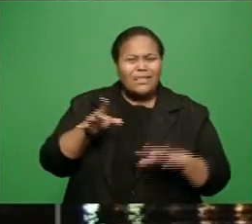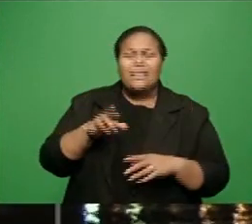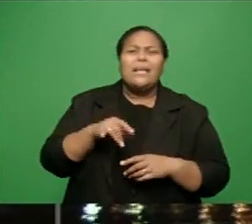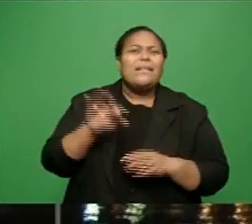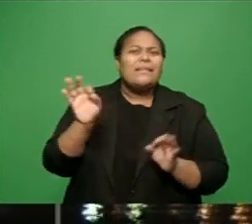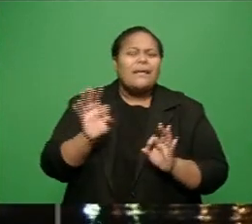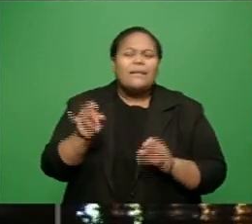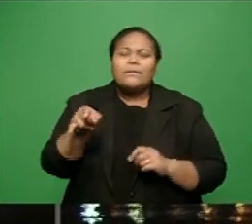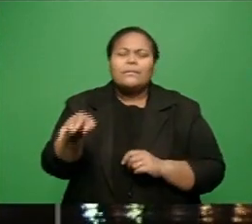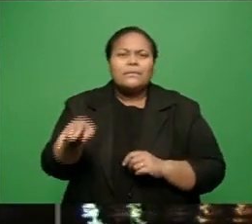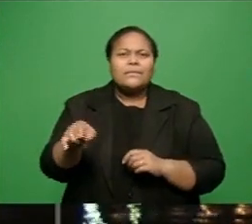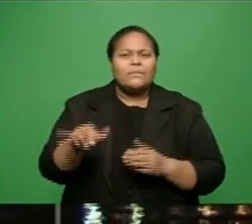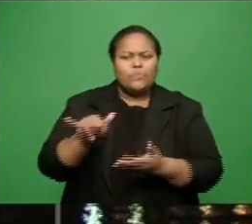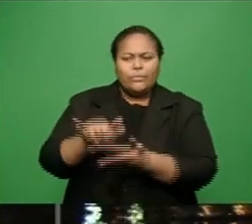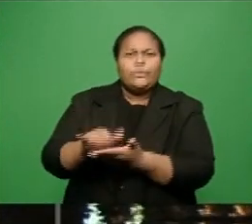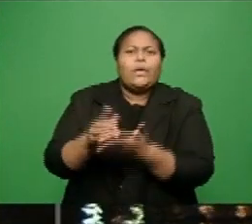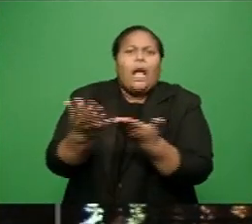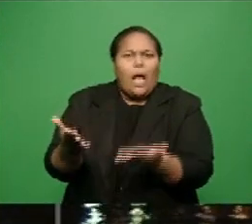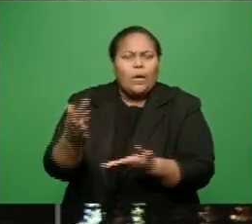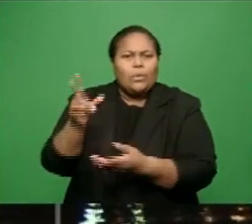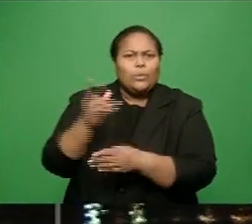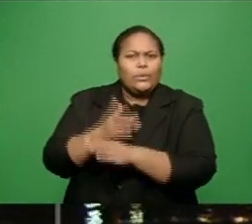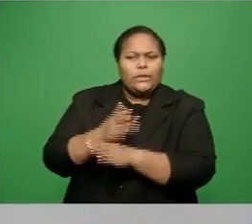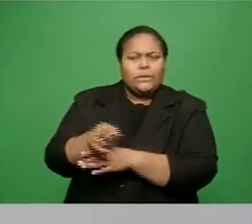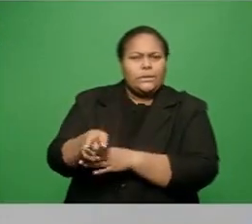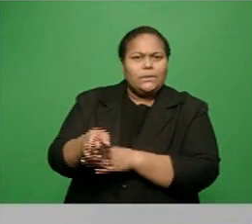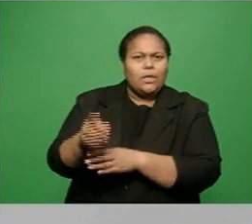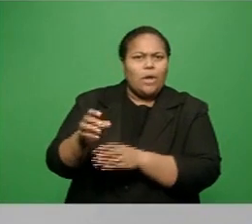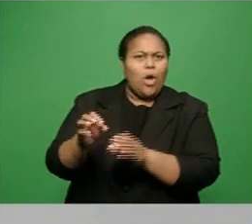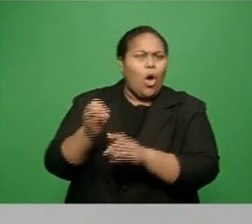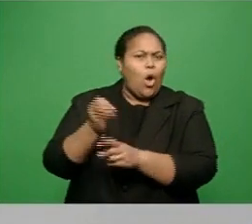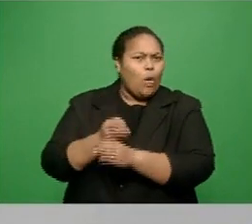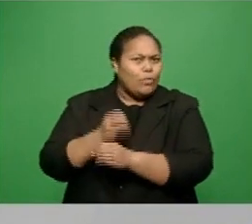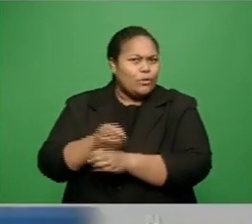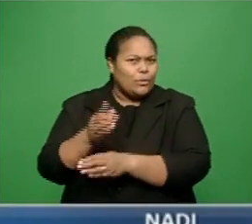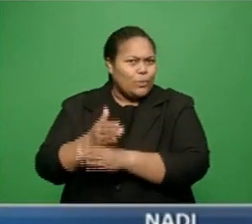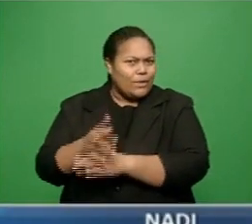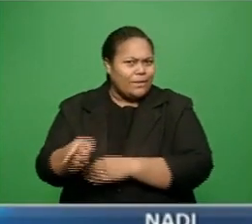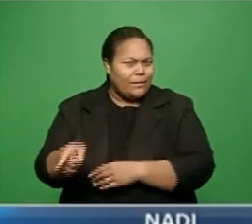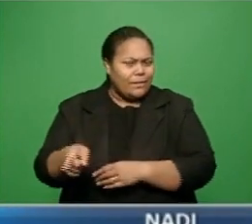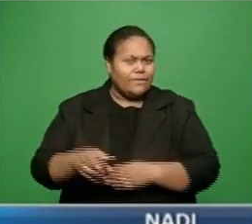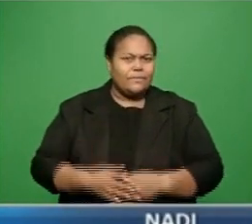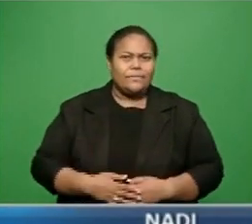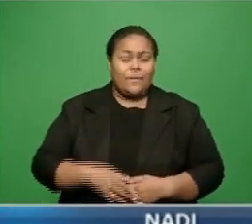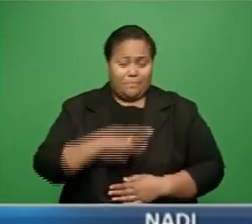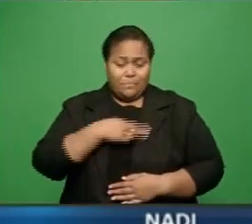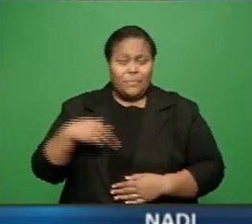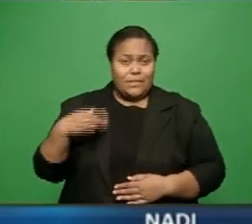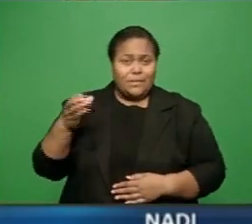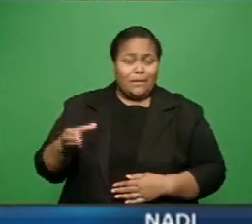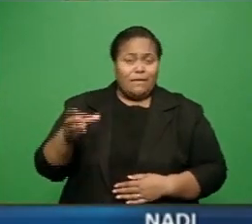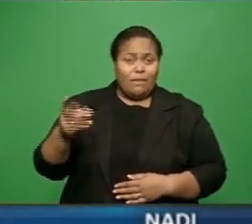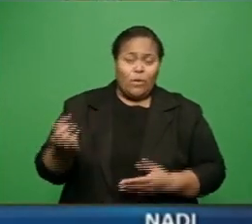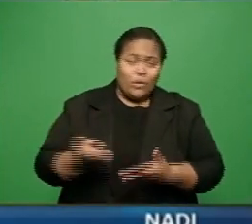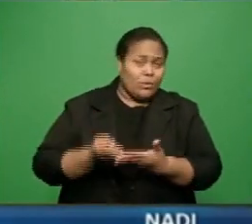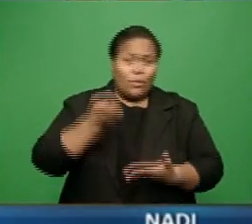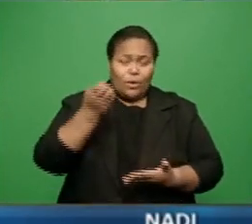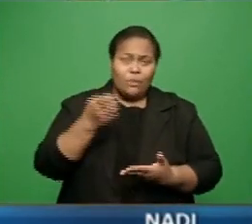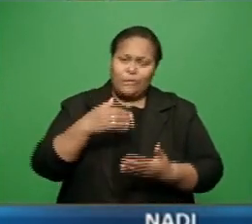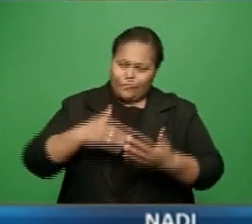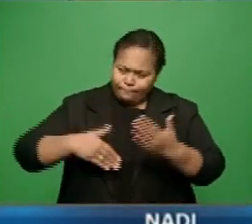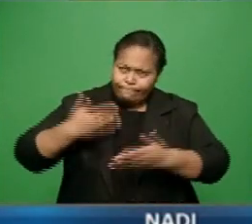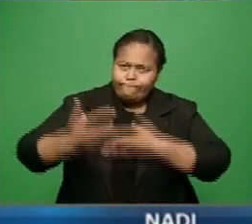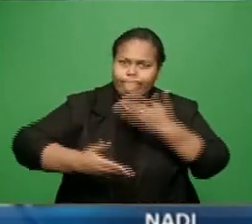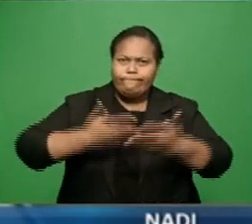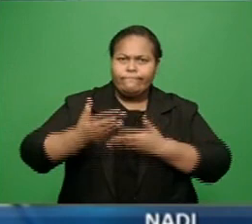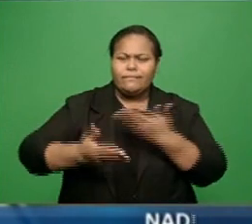industry works. Details with Felipe Naikaso. The Minister for Economy stresses the details about Wangavuka